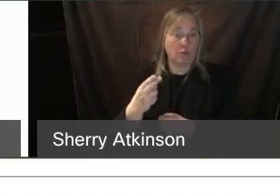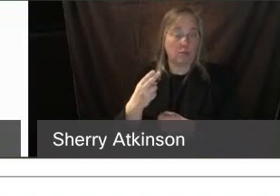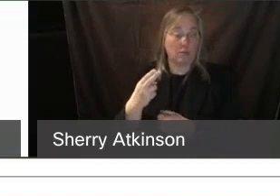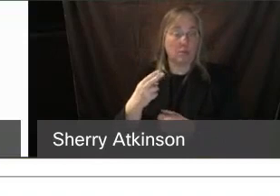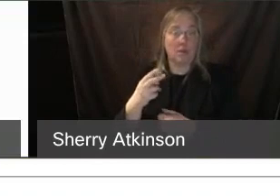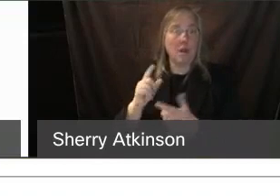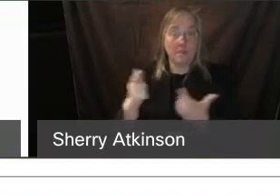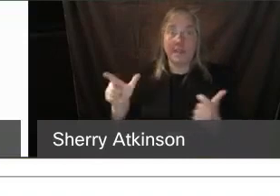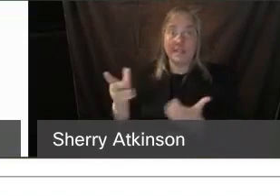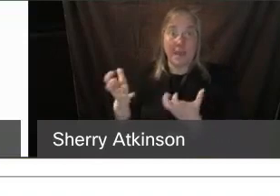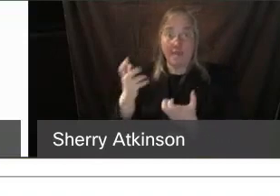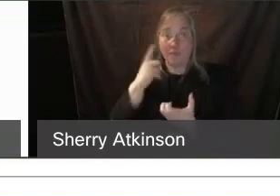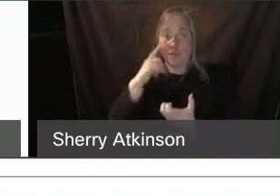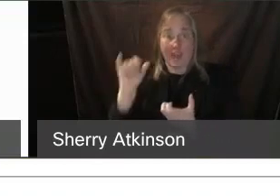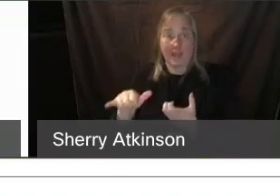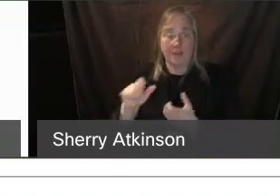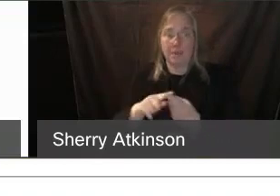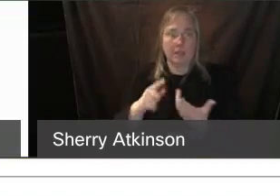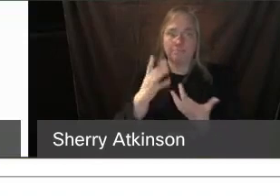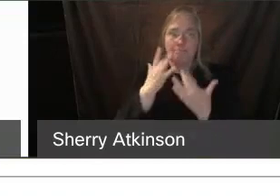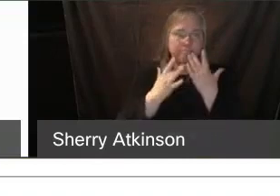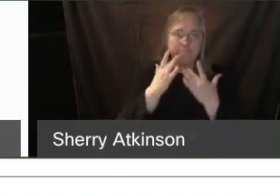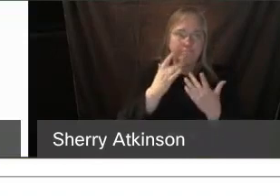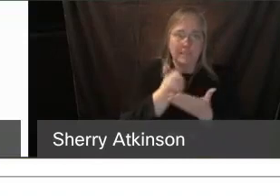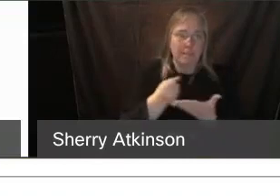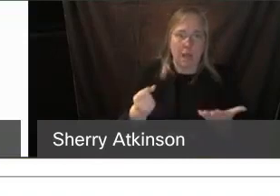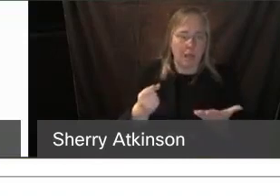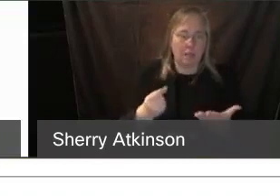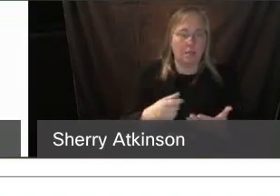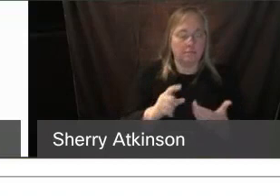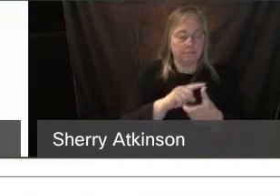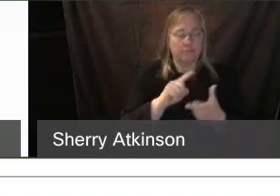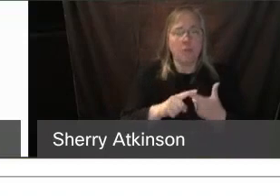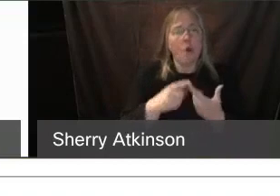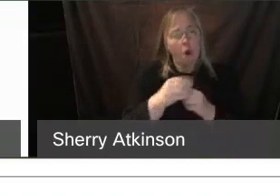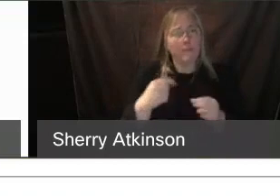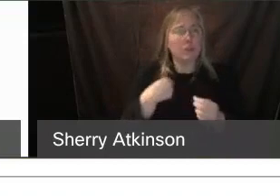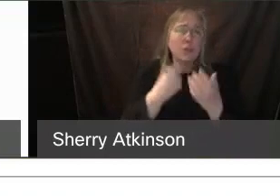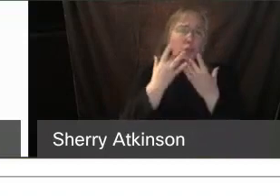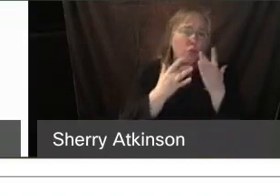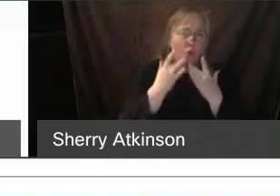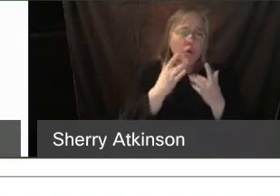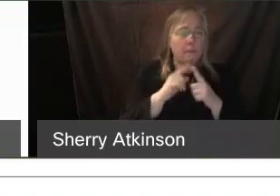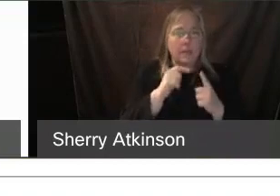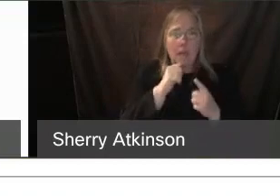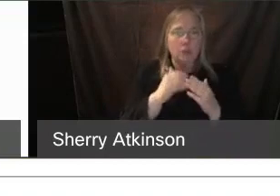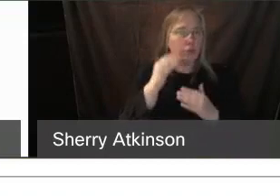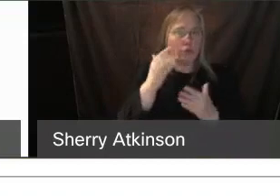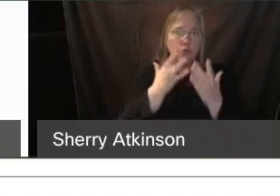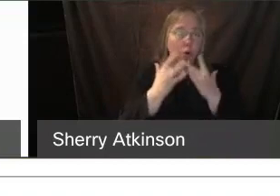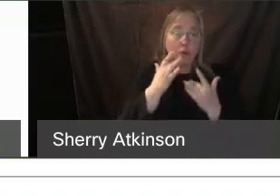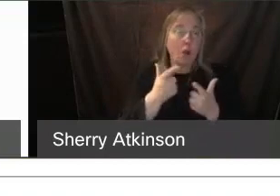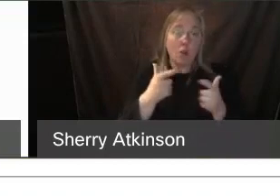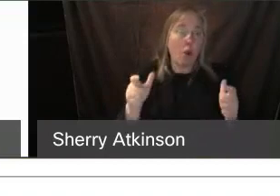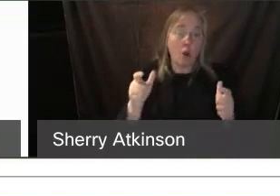short in the supply. Office, we're short, but not too short, relatively speaking, in large part because we have